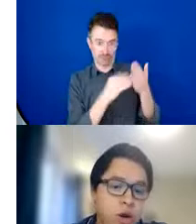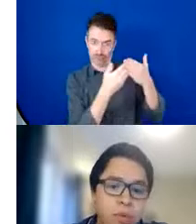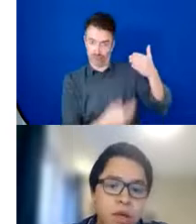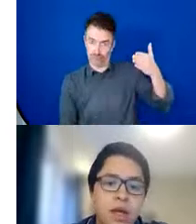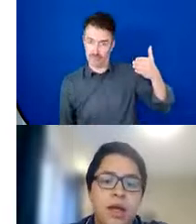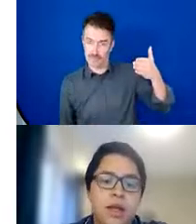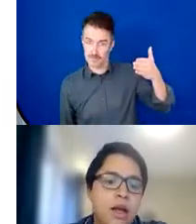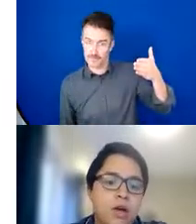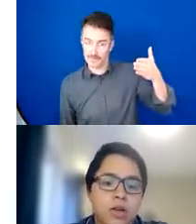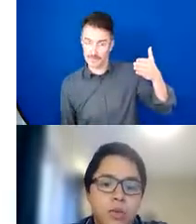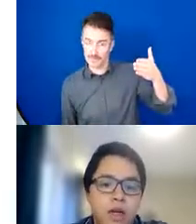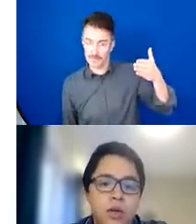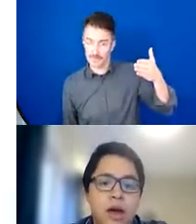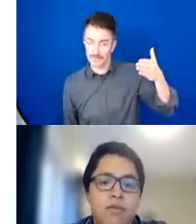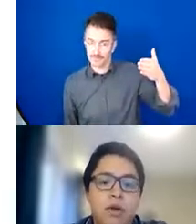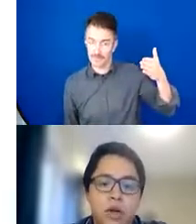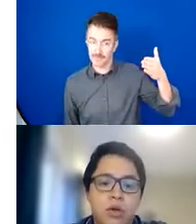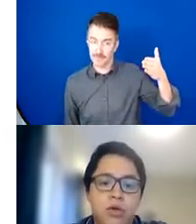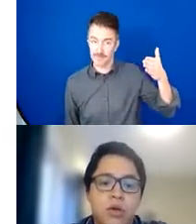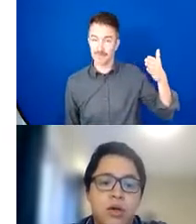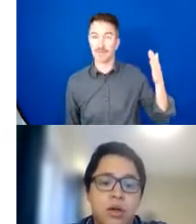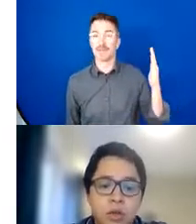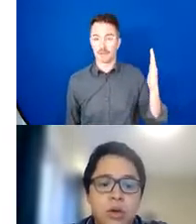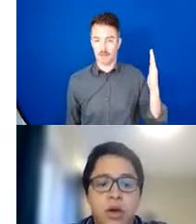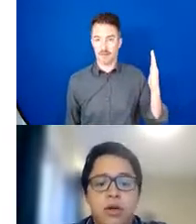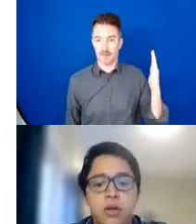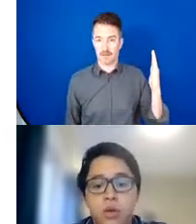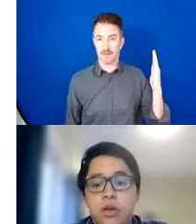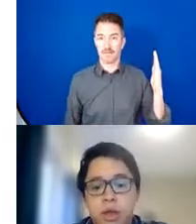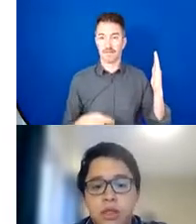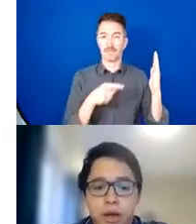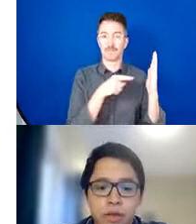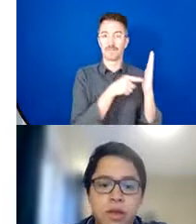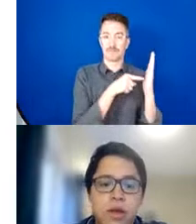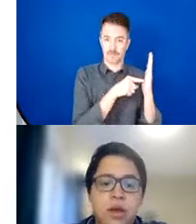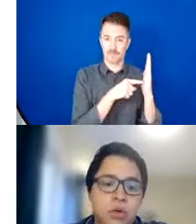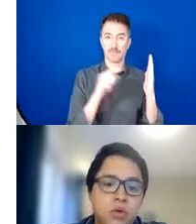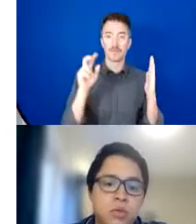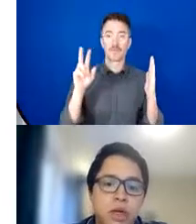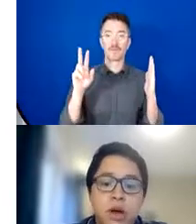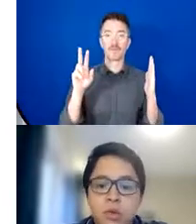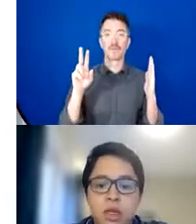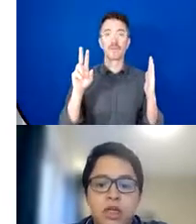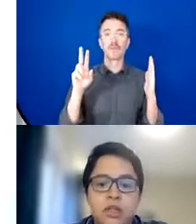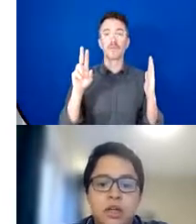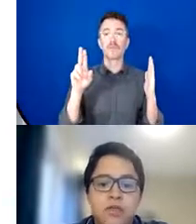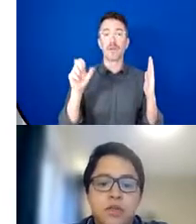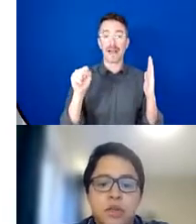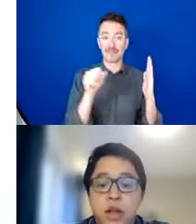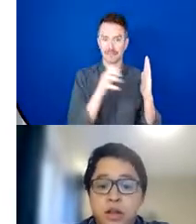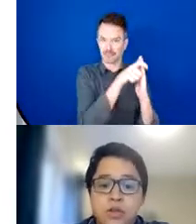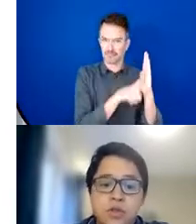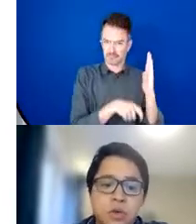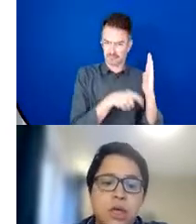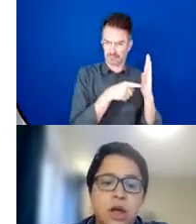based in Europe. And then on the right, you have an article also about youth and mental health, produced by a young communications